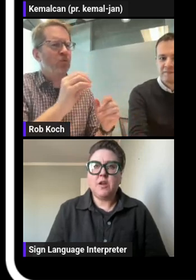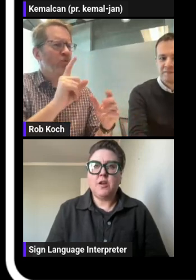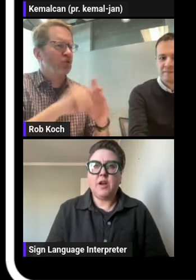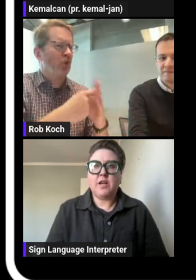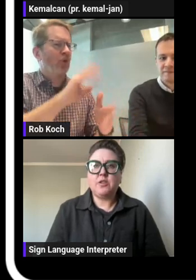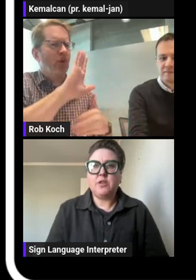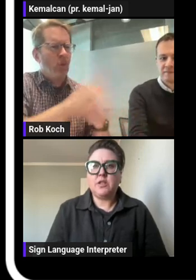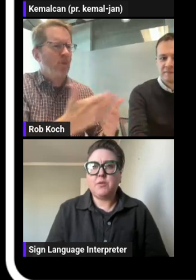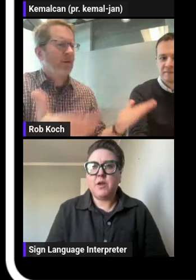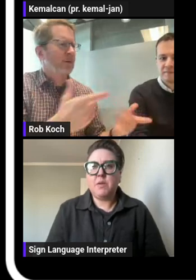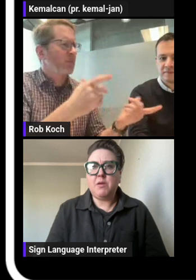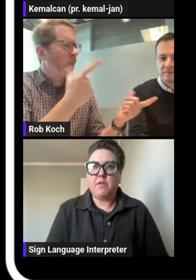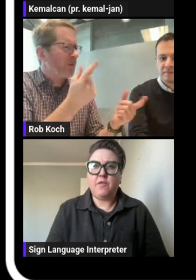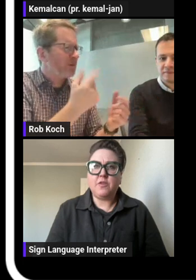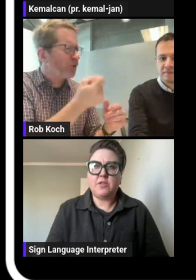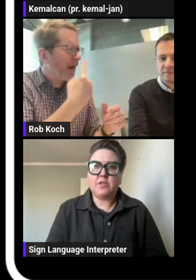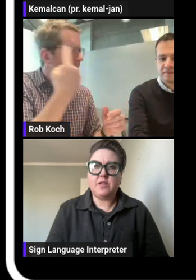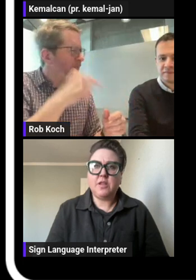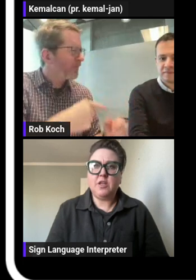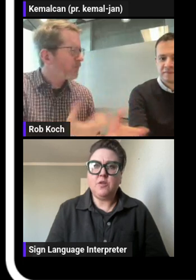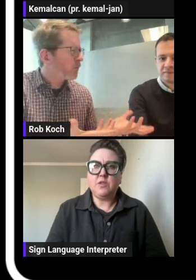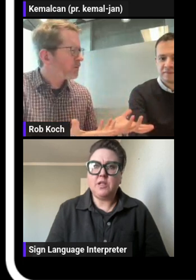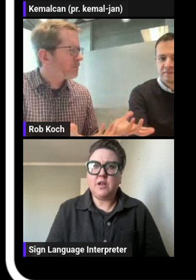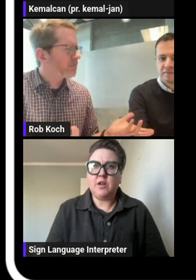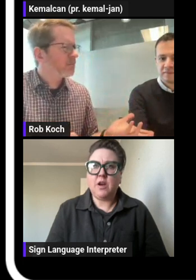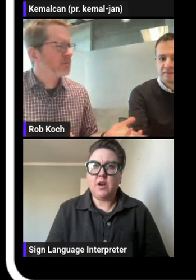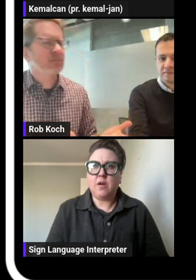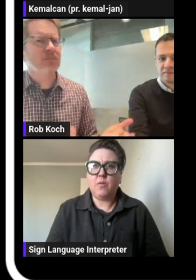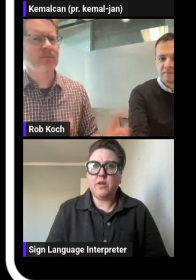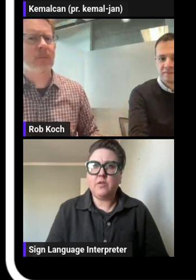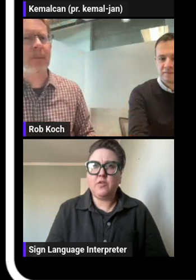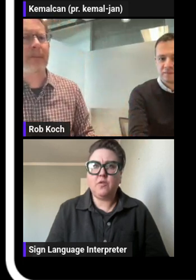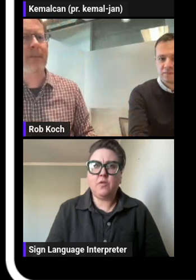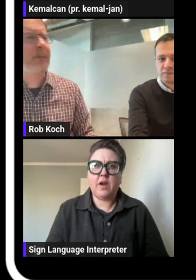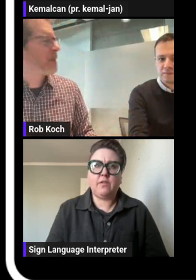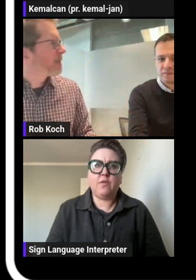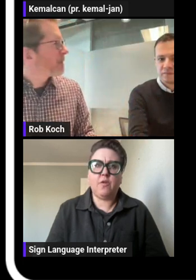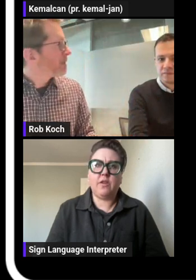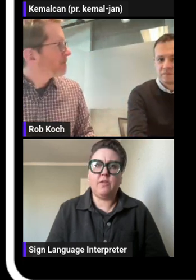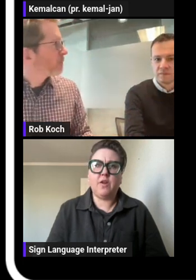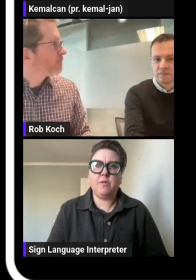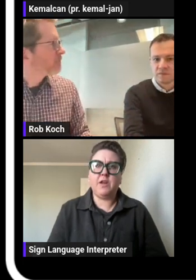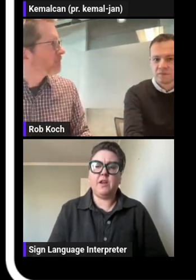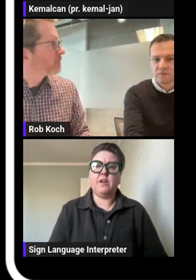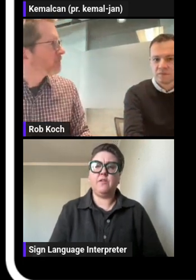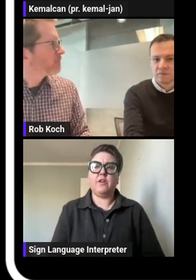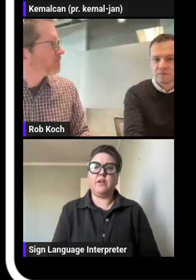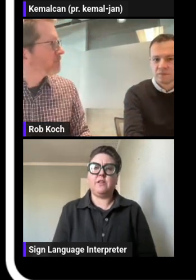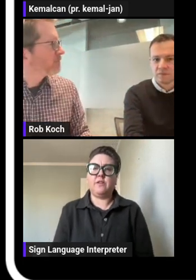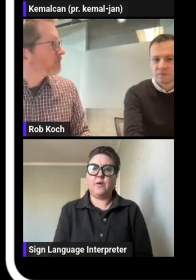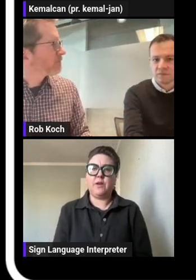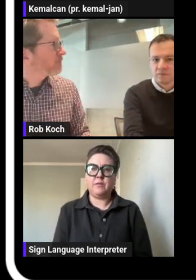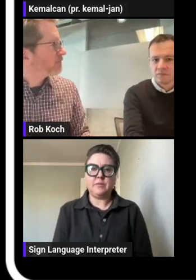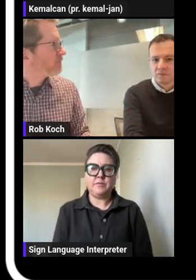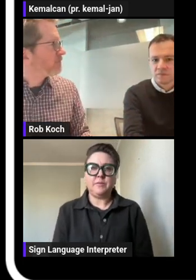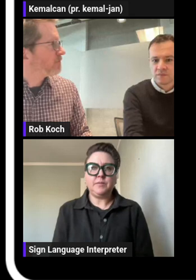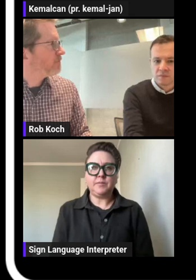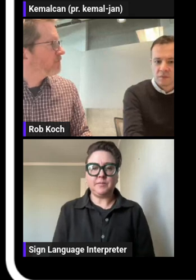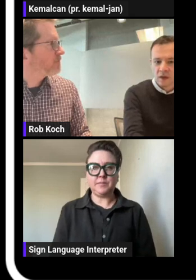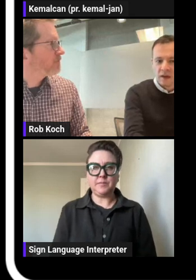So I guess you could explain maybe the first thing you did. What did you ask for at the very beginning of how to get this